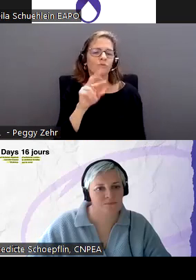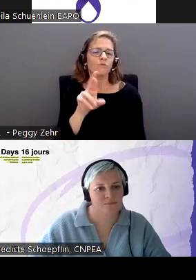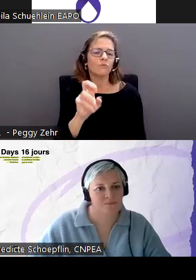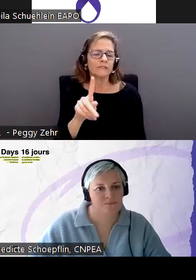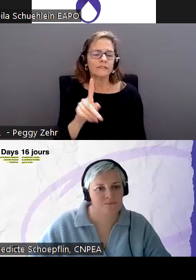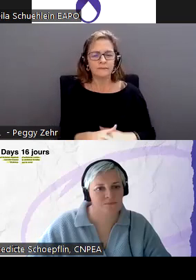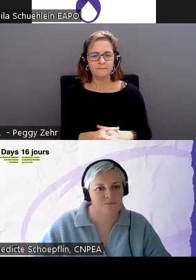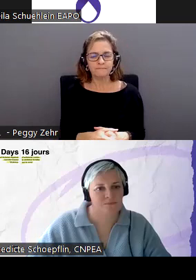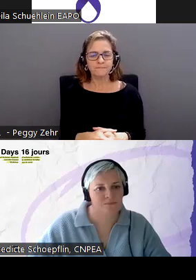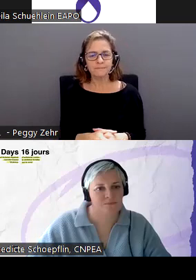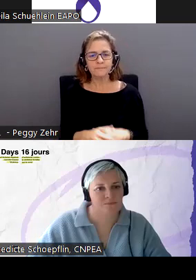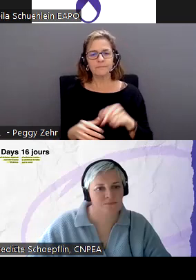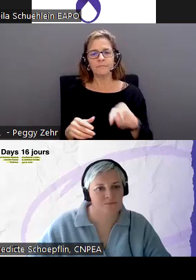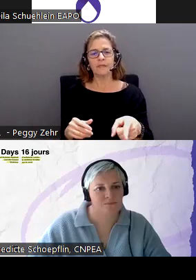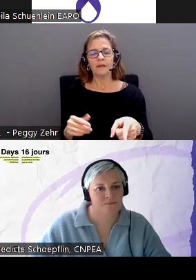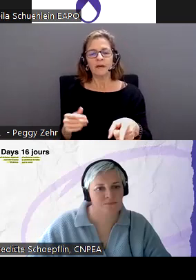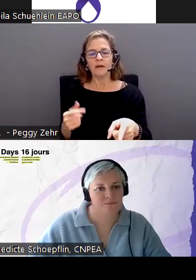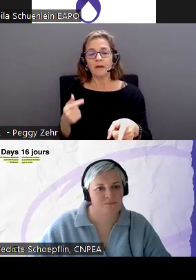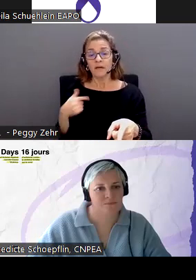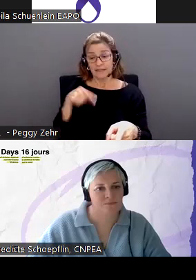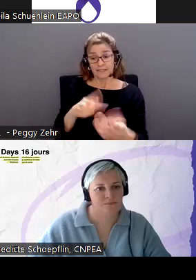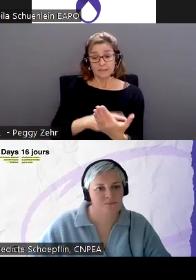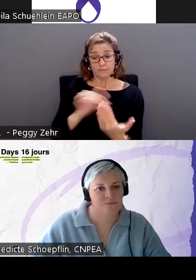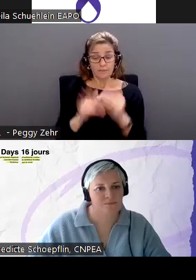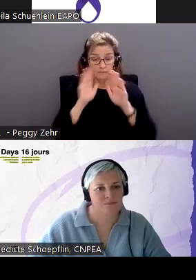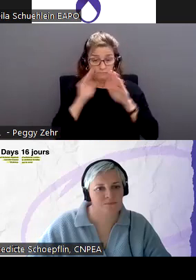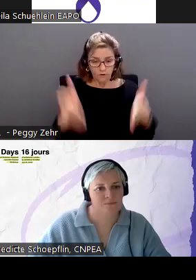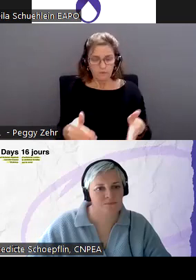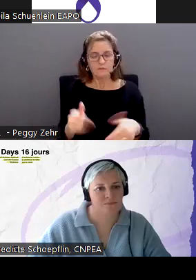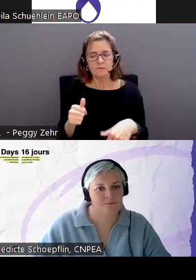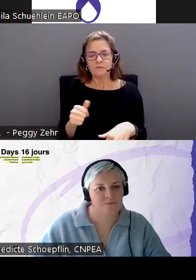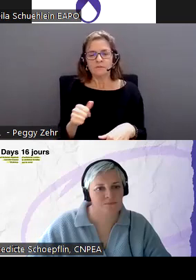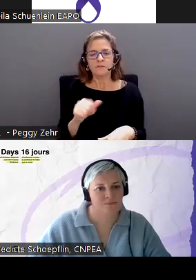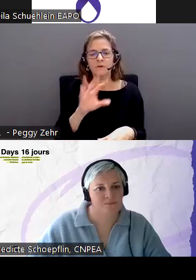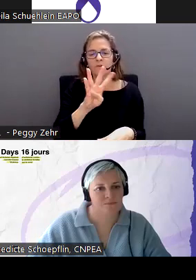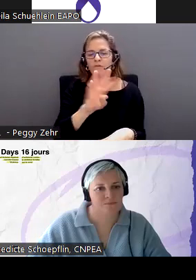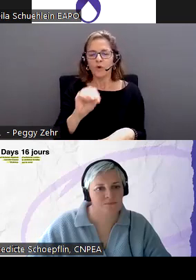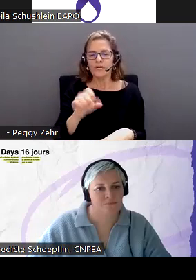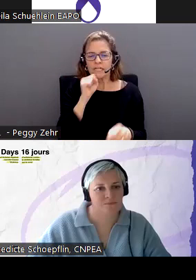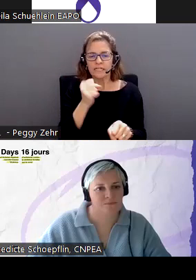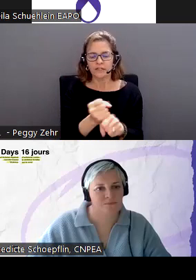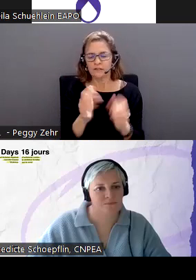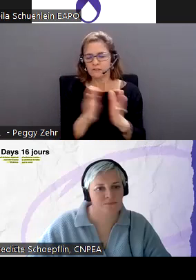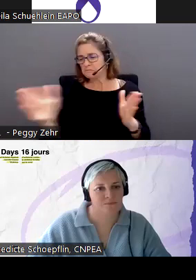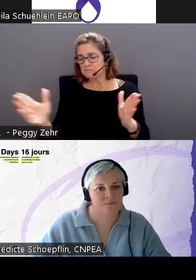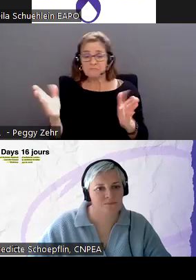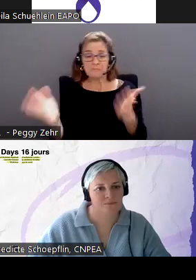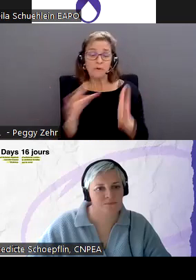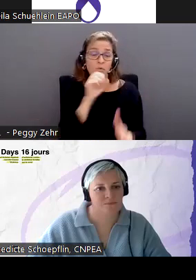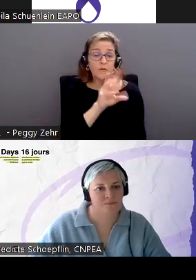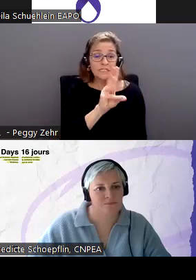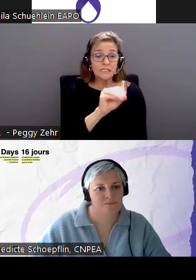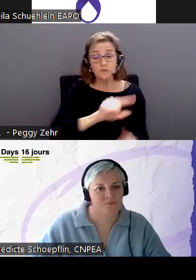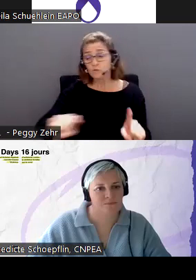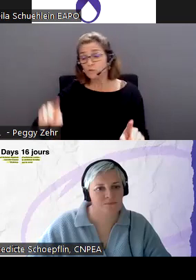generations, with a 40-year age range. If you think of people living into, you know, close to 100 from 60,